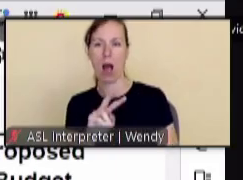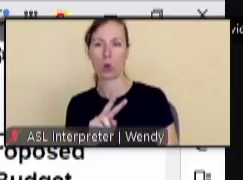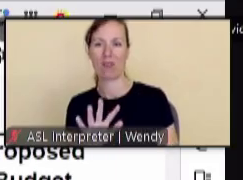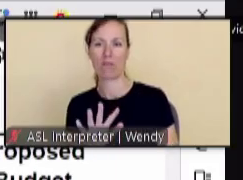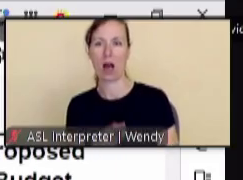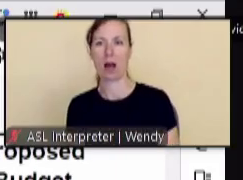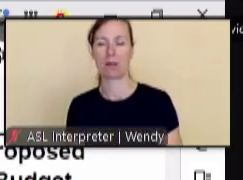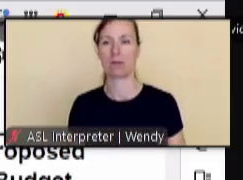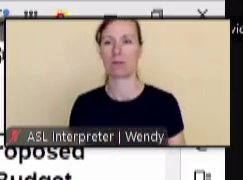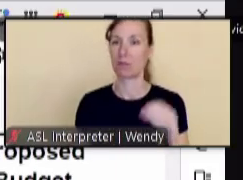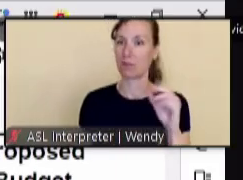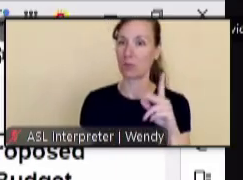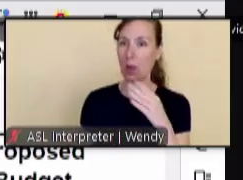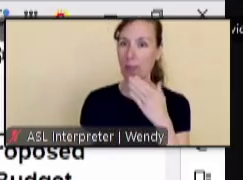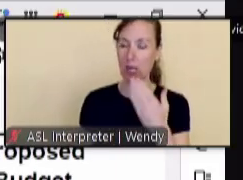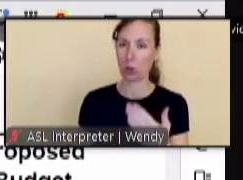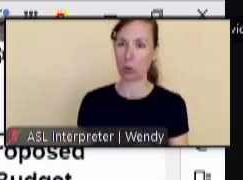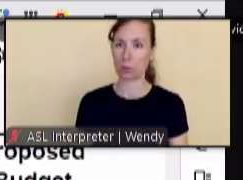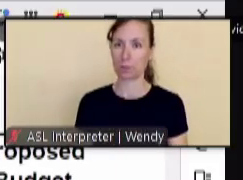sir.